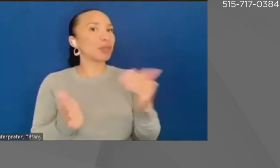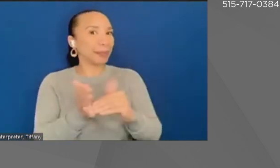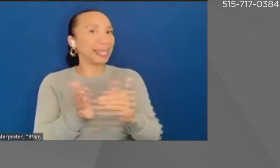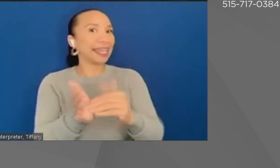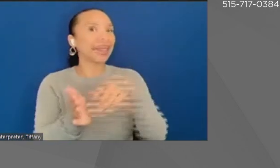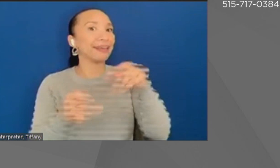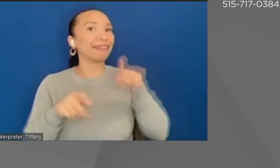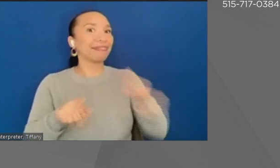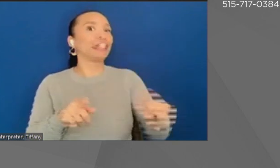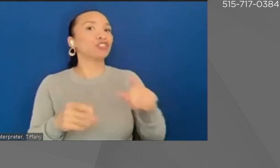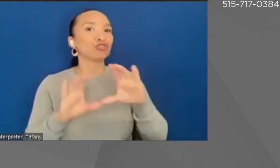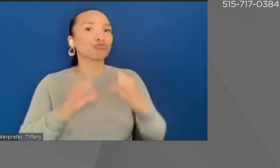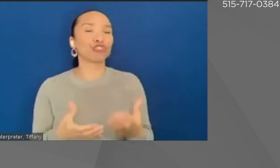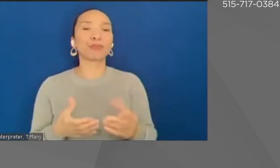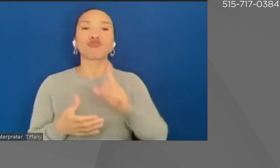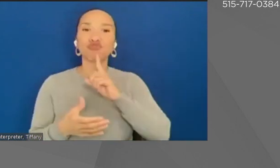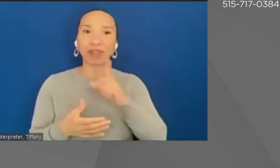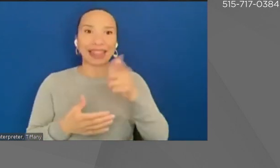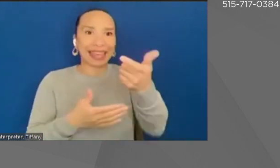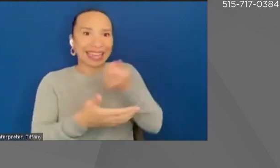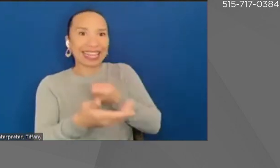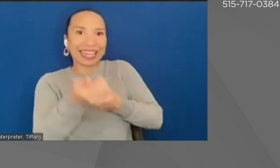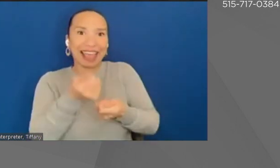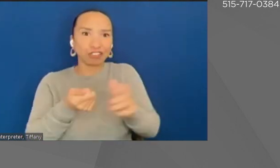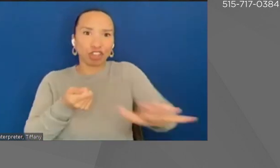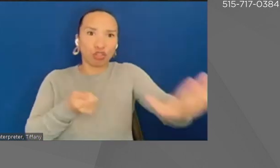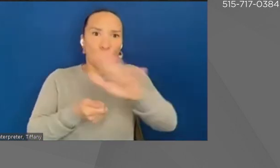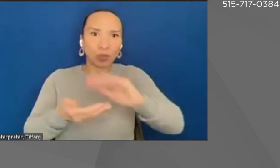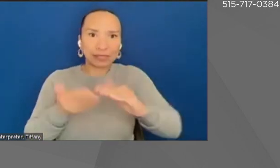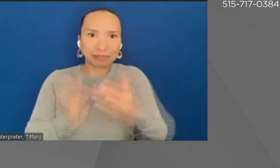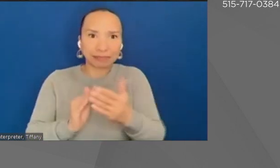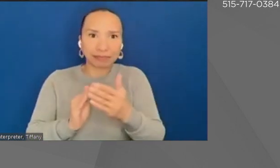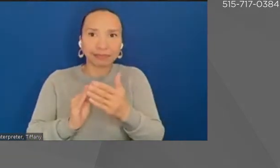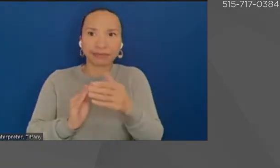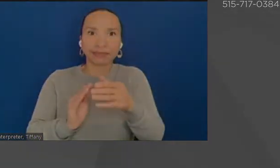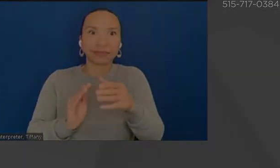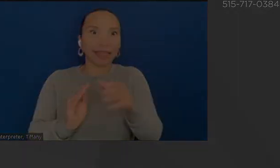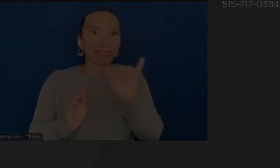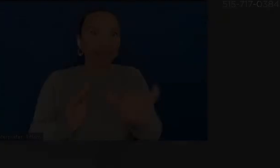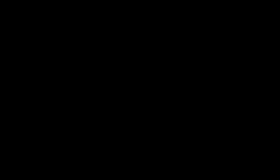really engaging the people who actually are affected by the programming, and voices need to be heard.